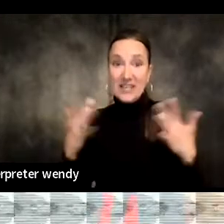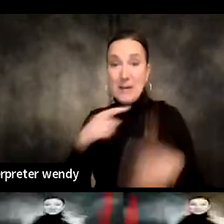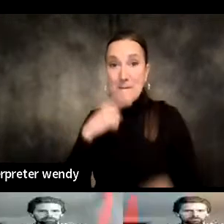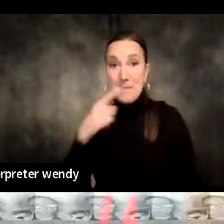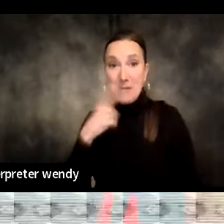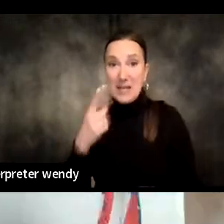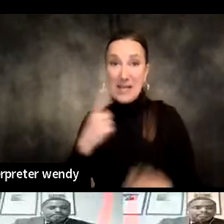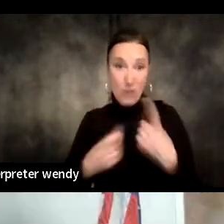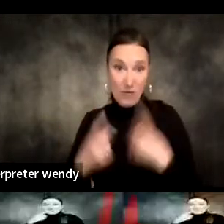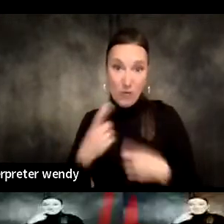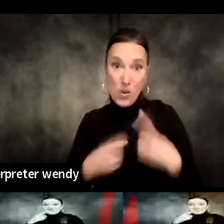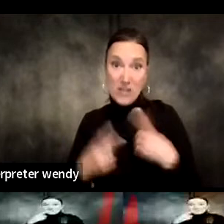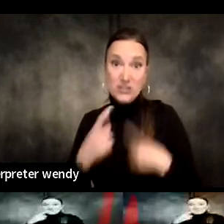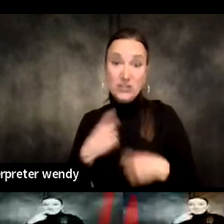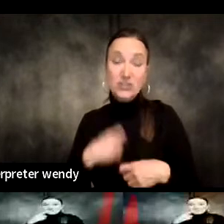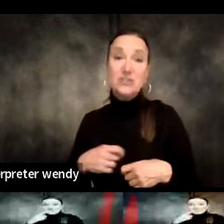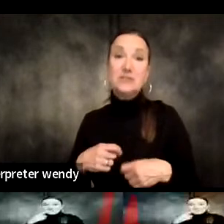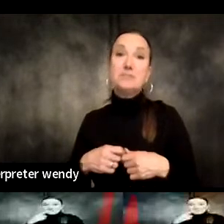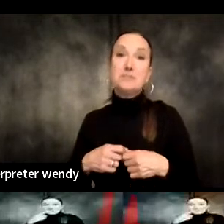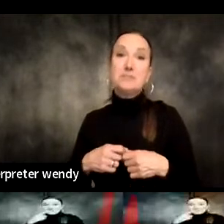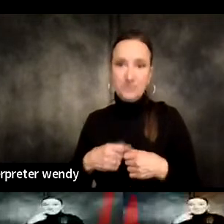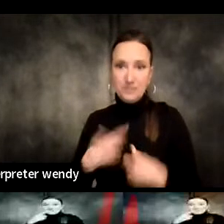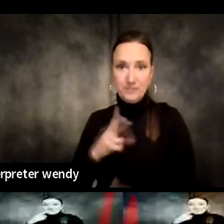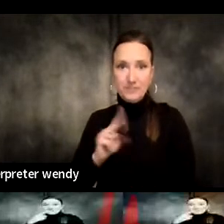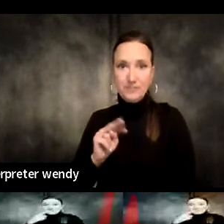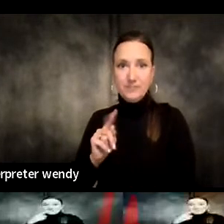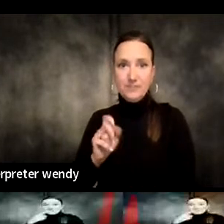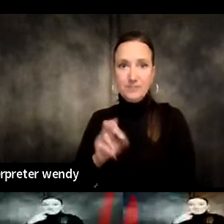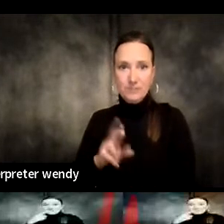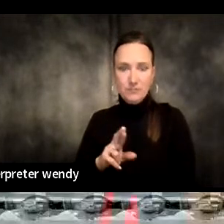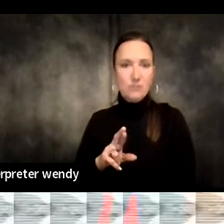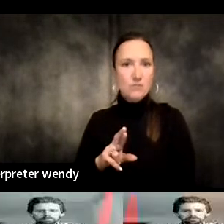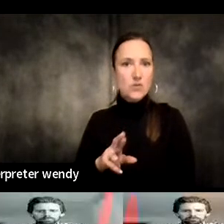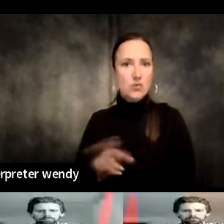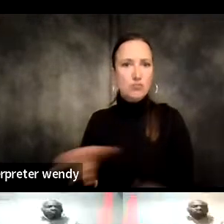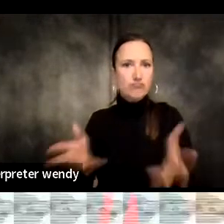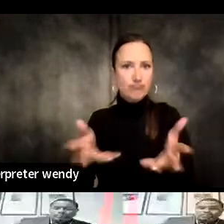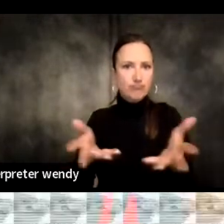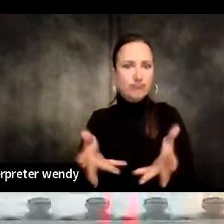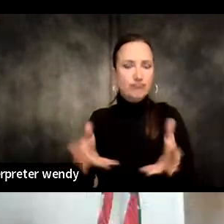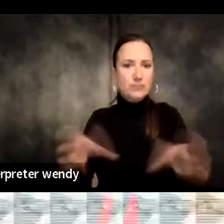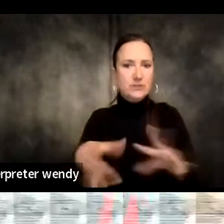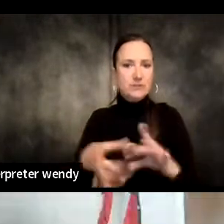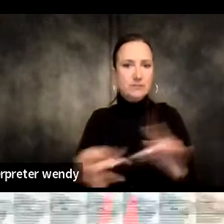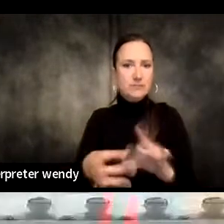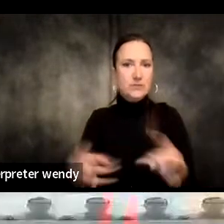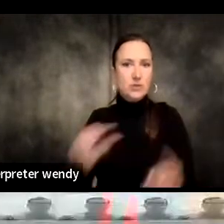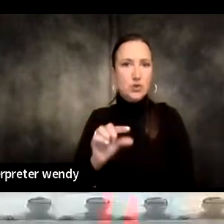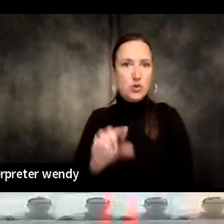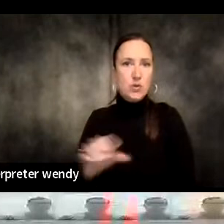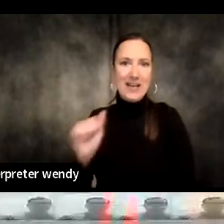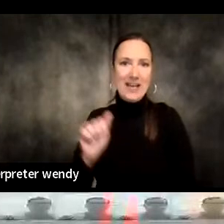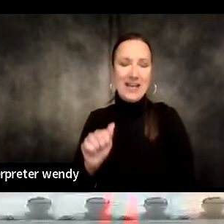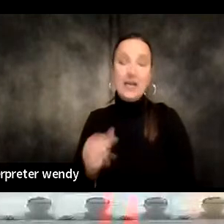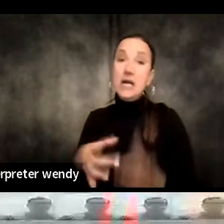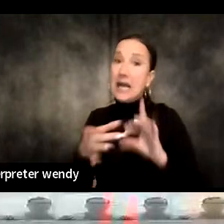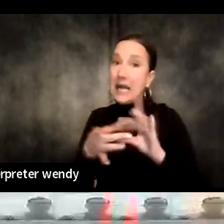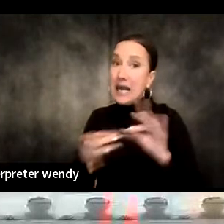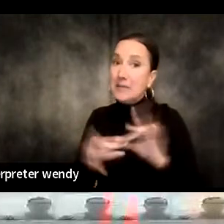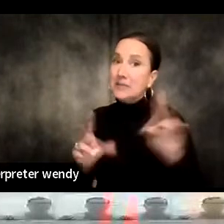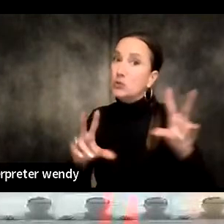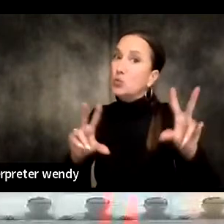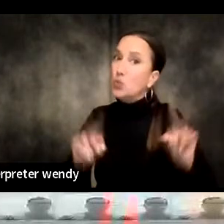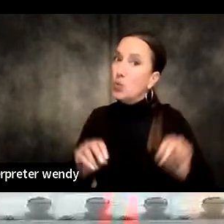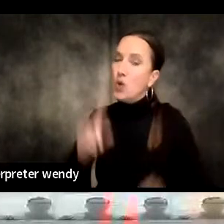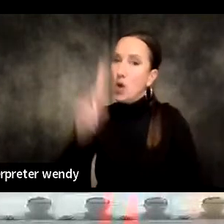have any questions for Director Hunter to drop them in the Q&A. Please refrain from dropping comments.